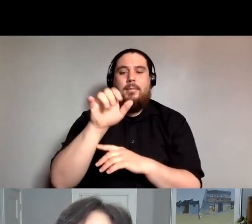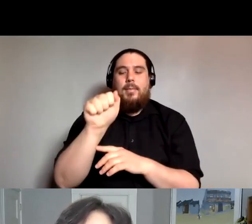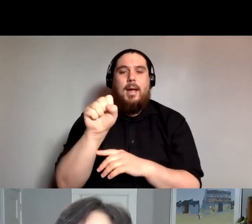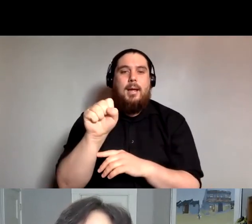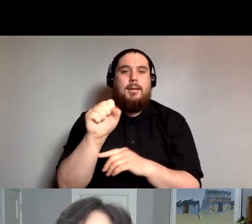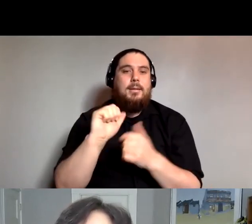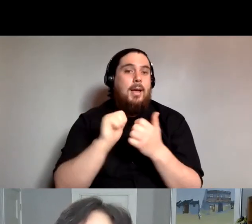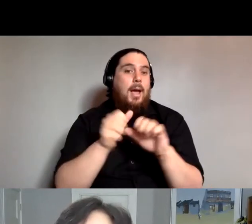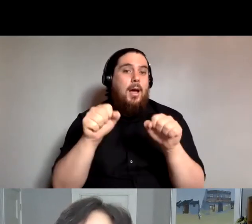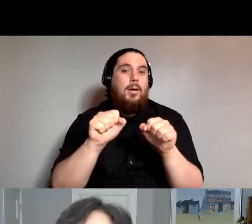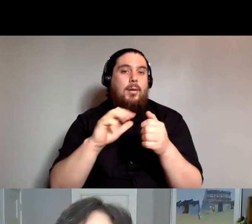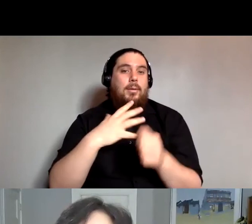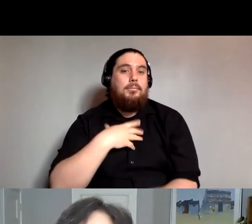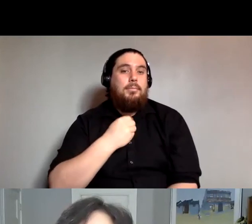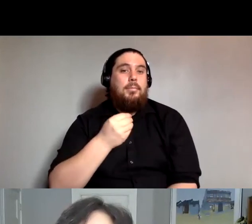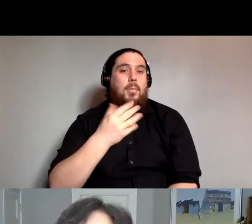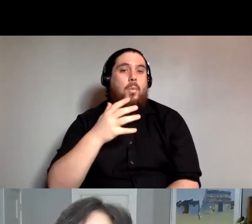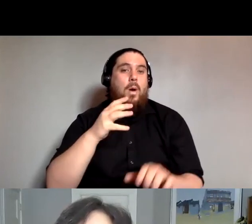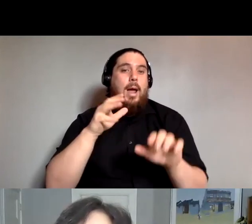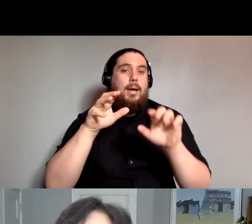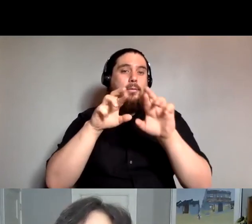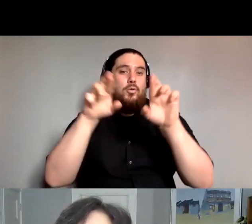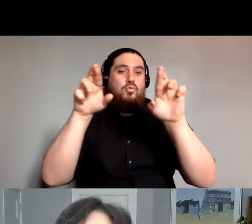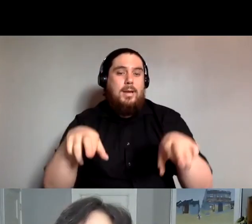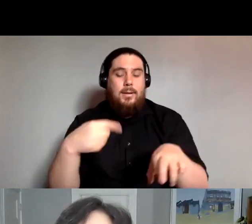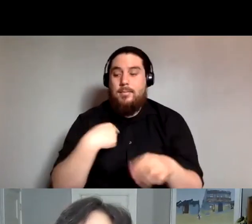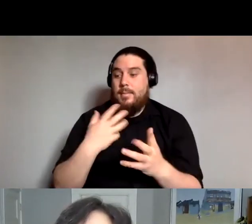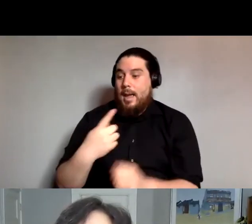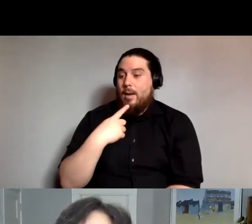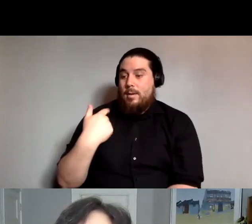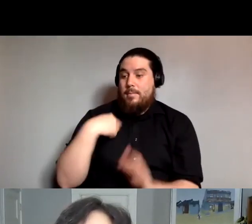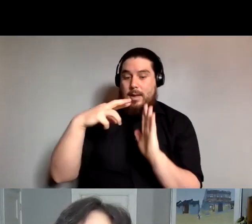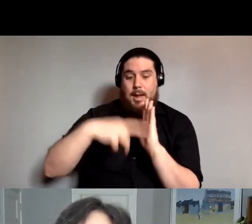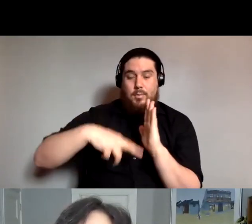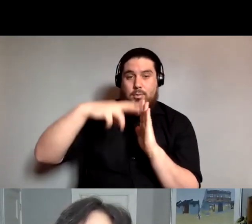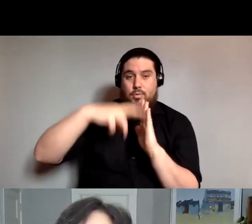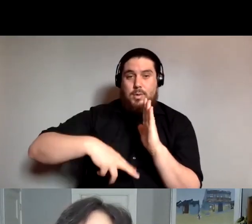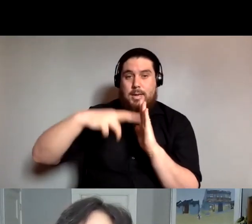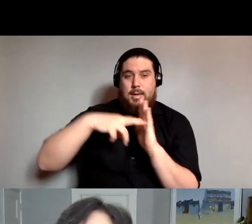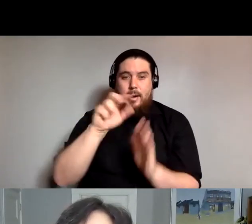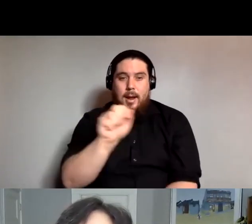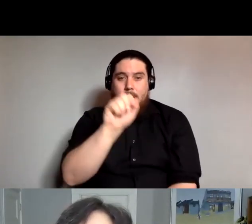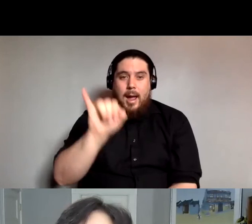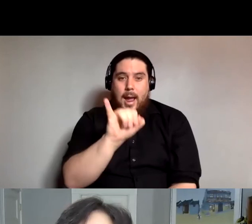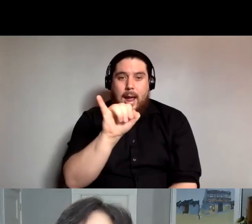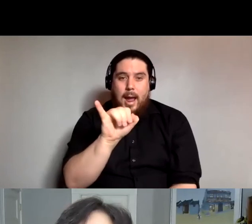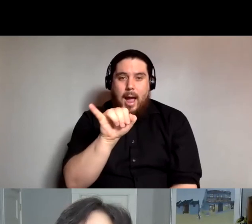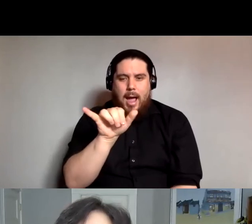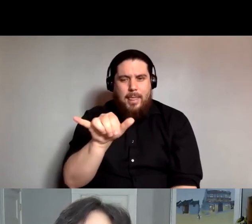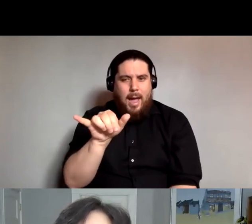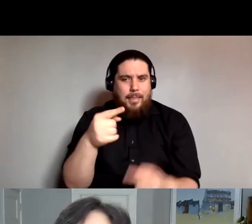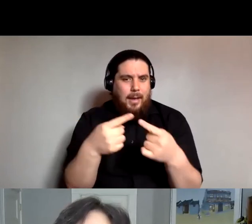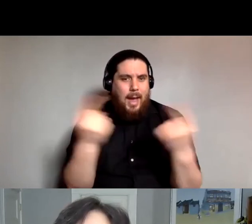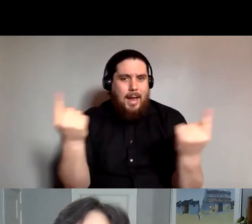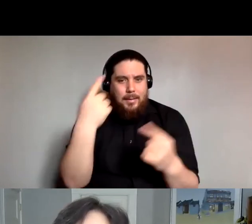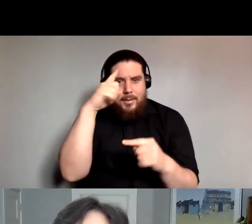paper in Harvard Business Review. I just want to say that I was actually reading, is AI the enemy of diversity?